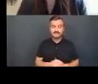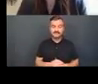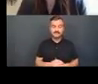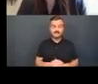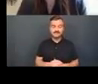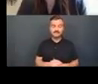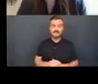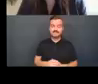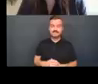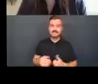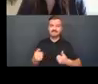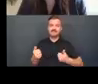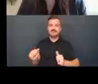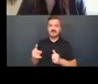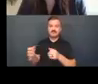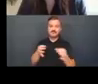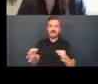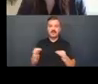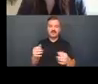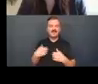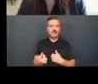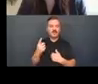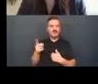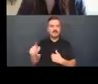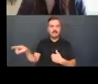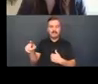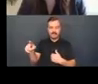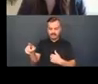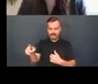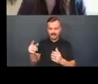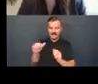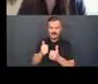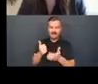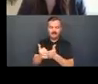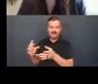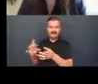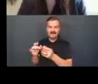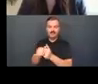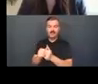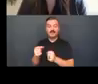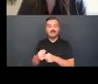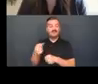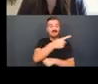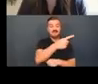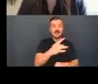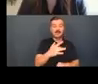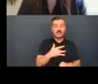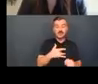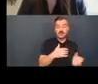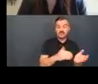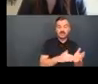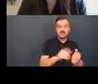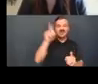Describing an Italian telemedical call center connecting patients in their homes with remote cardiologists, Davida Nicolini,